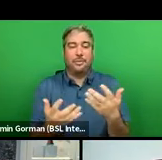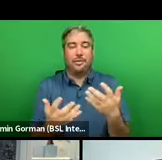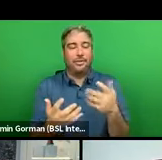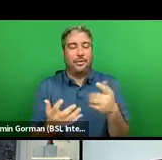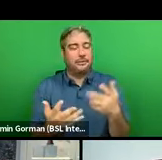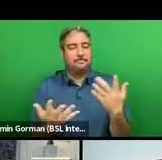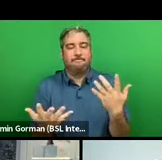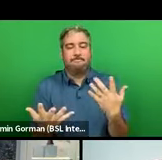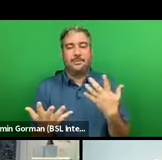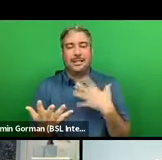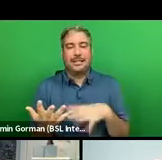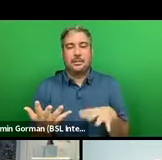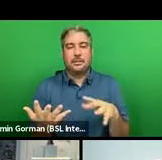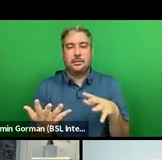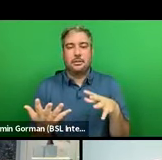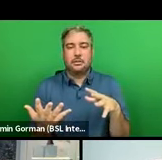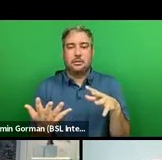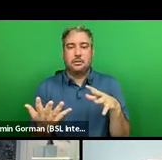much in